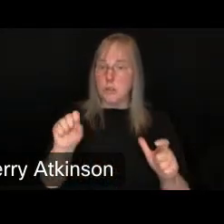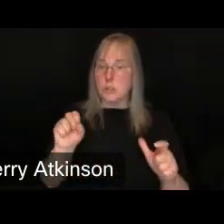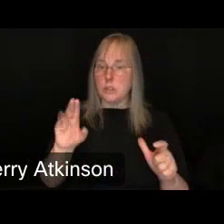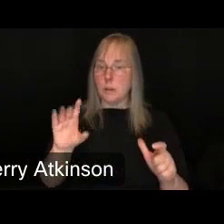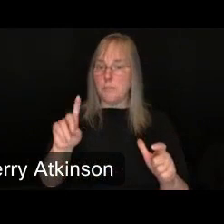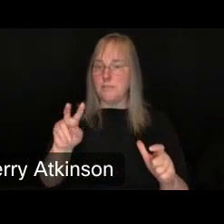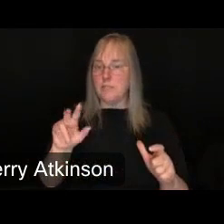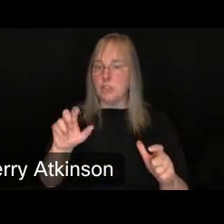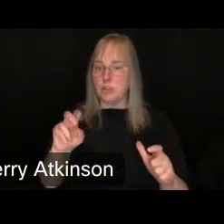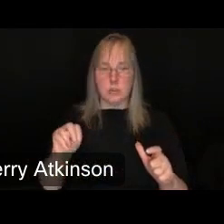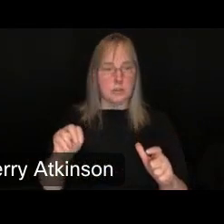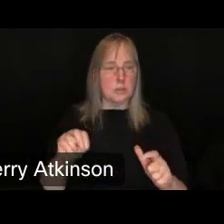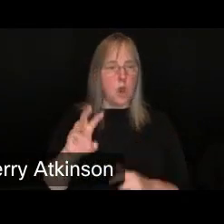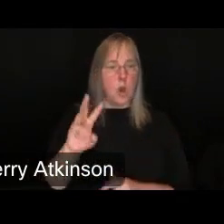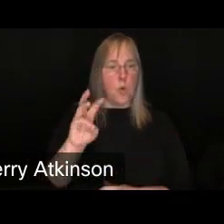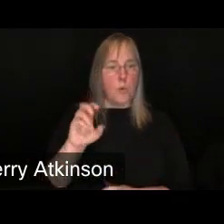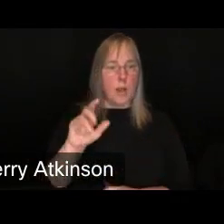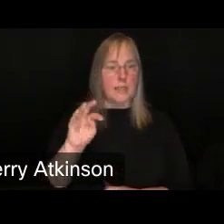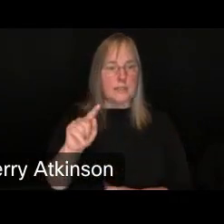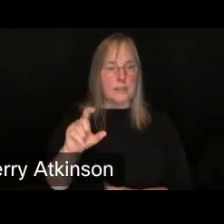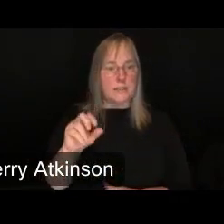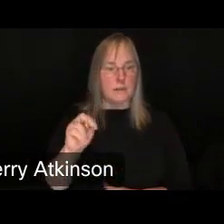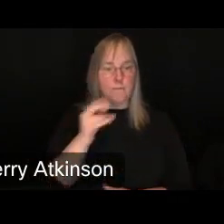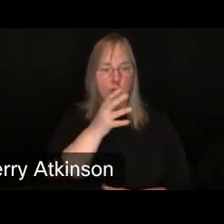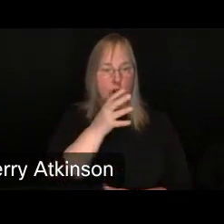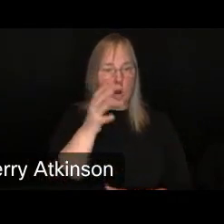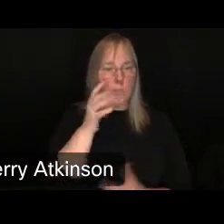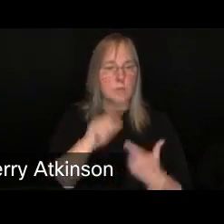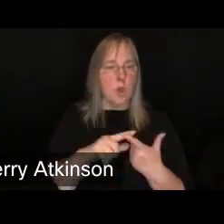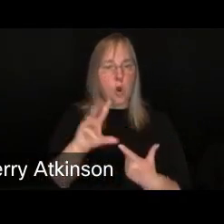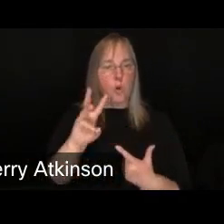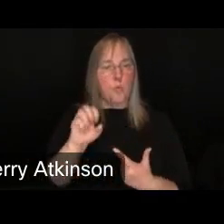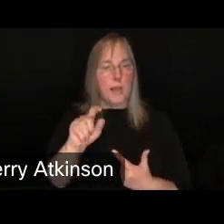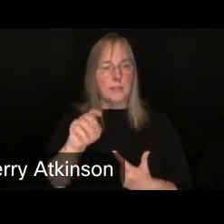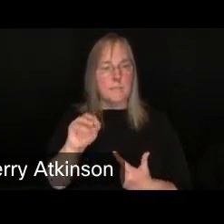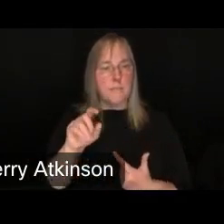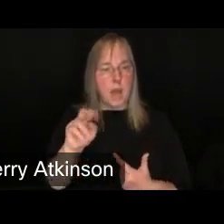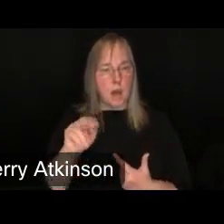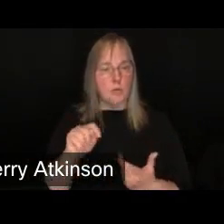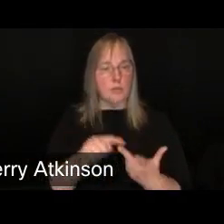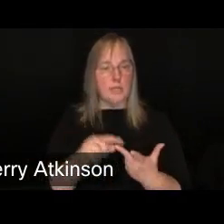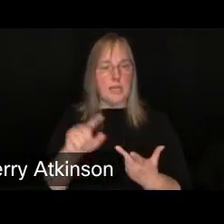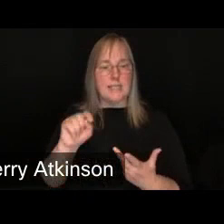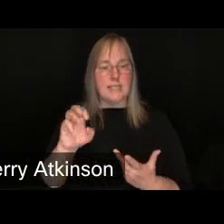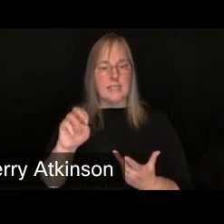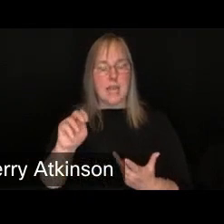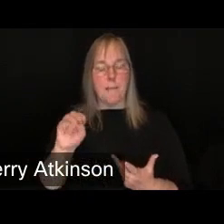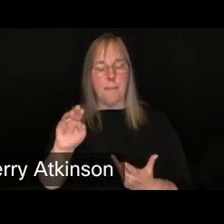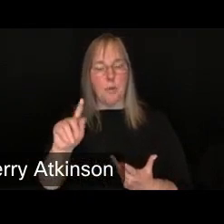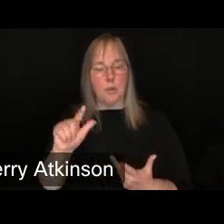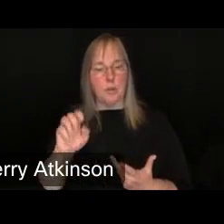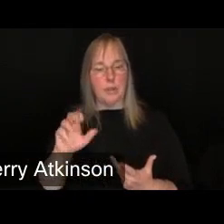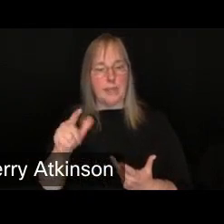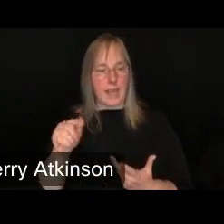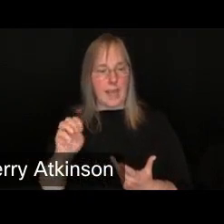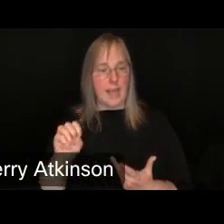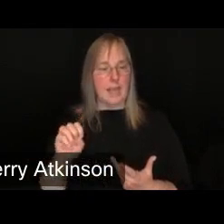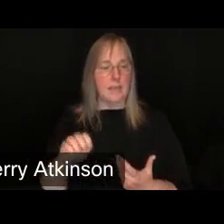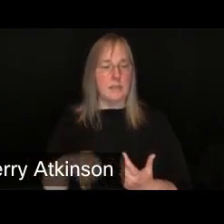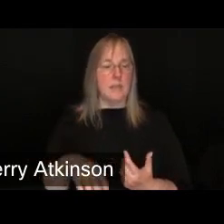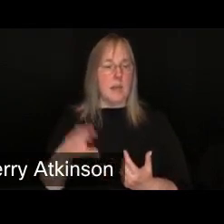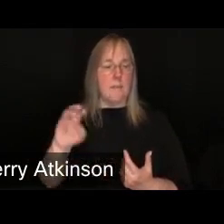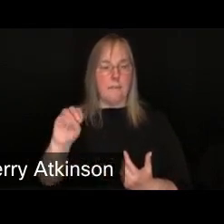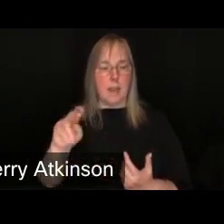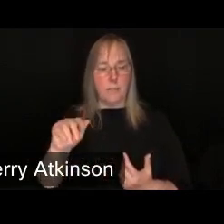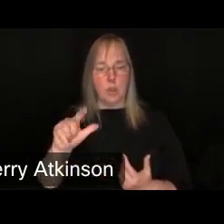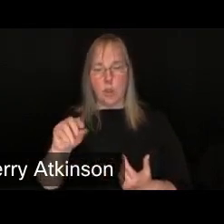Wellington Farms, Westmont, Chapel Gate, and Maple Lawn, etc. These are mostly single family and single